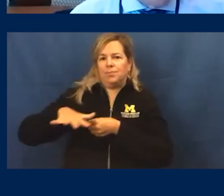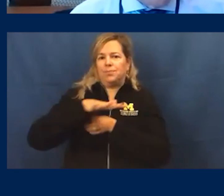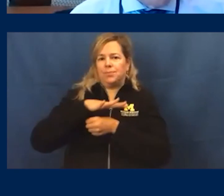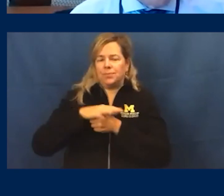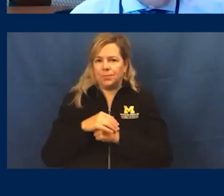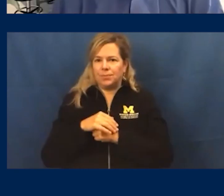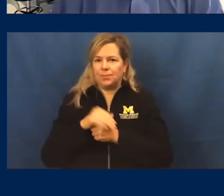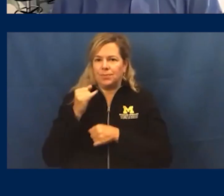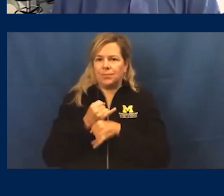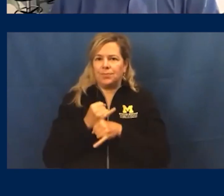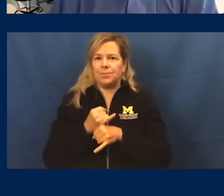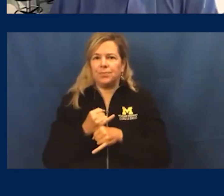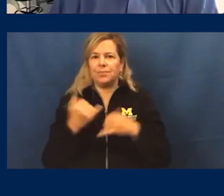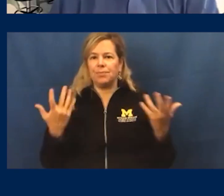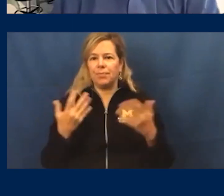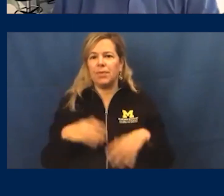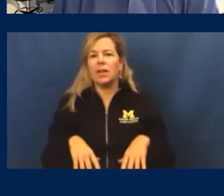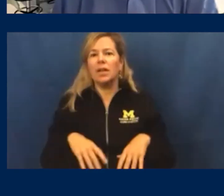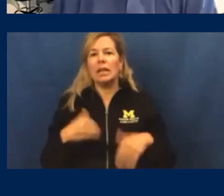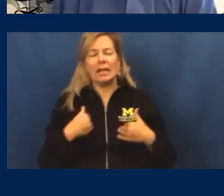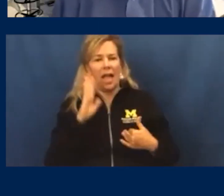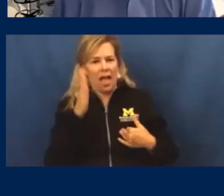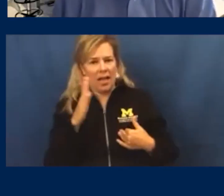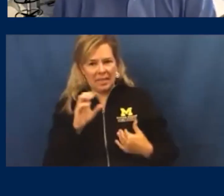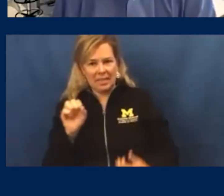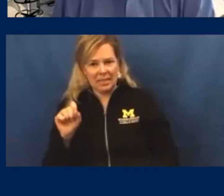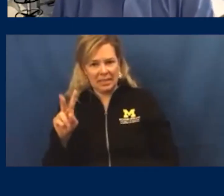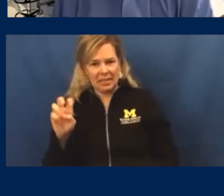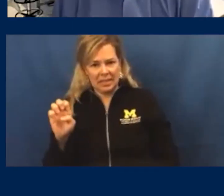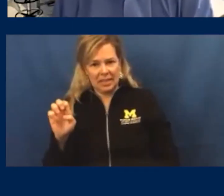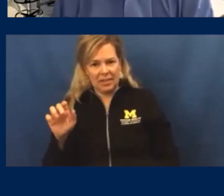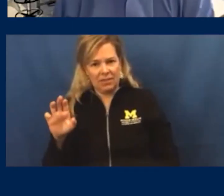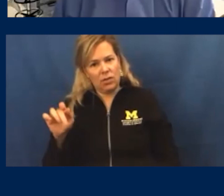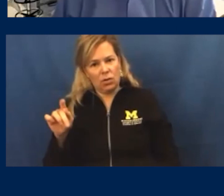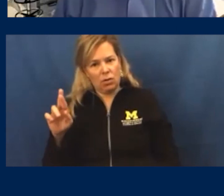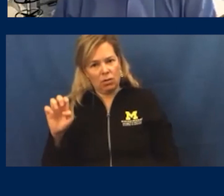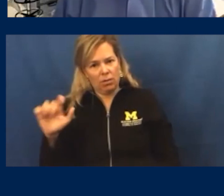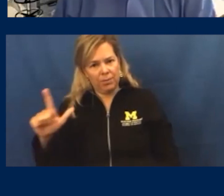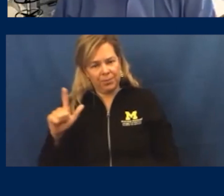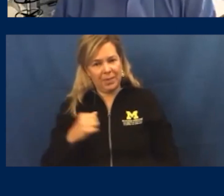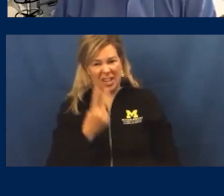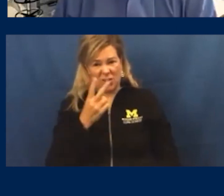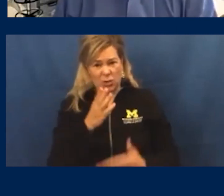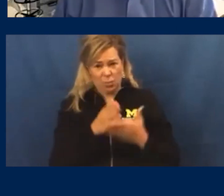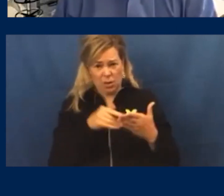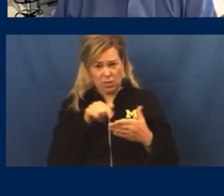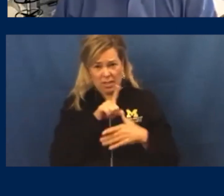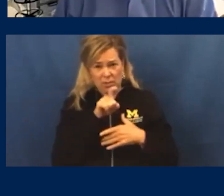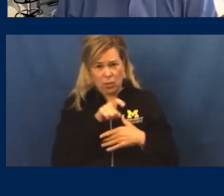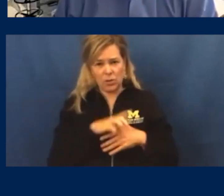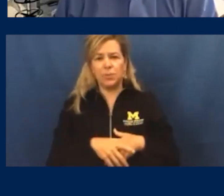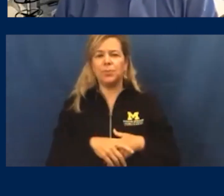David, this is Steve Kunkel. I'll take a first stab at this one. Actually, there's two parts to this question that are really connected.